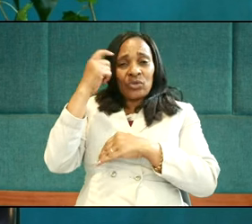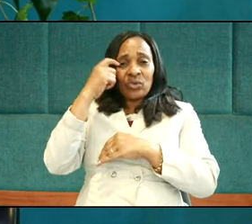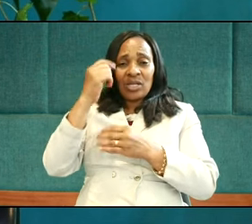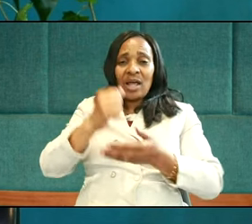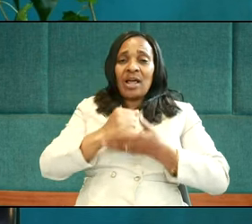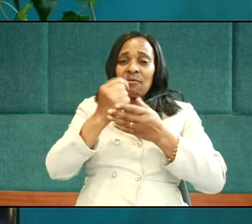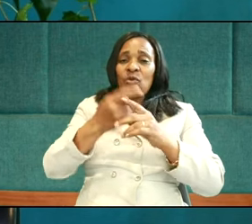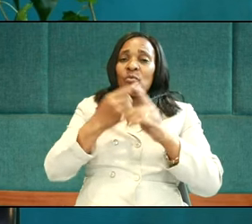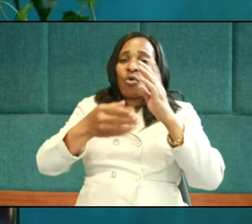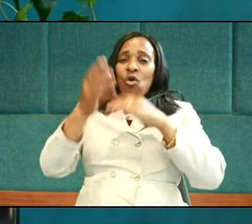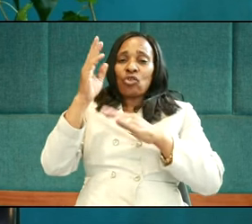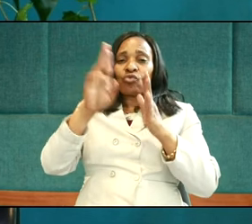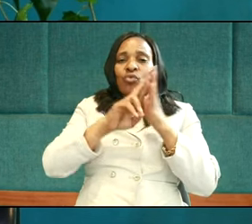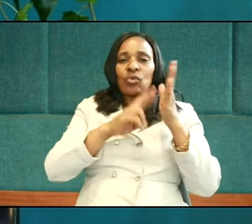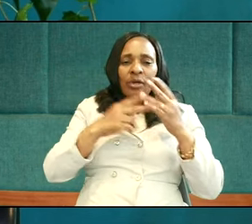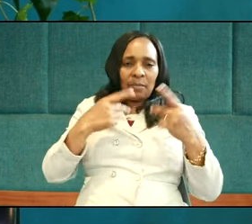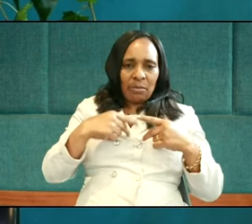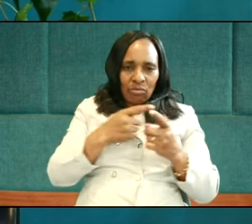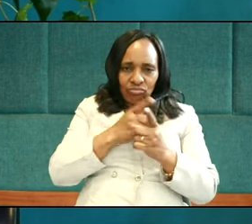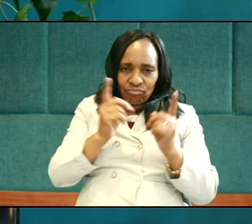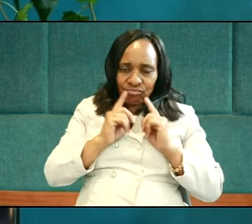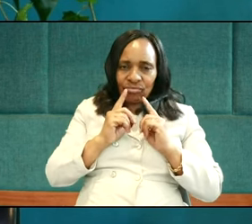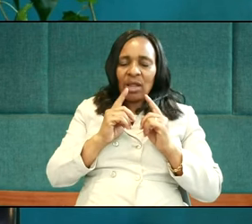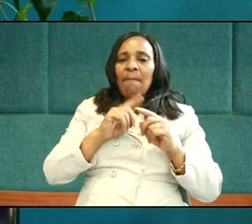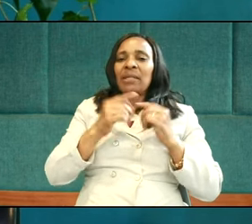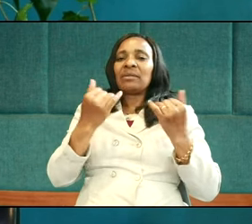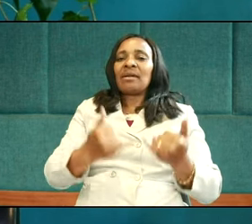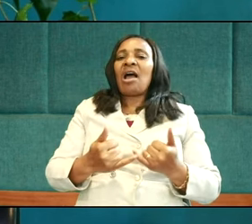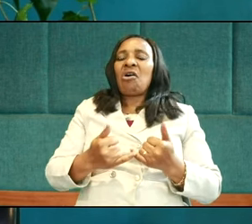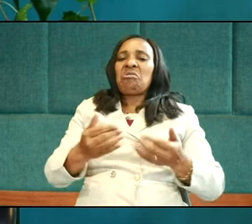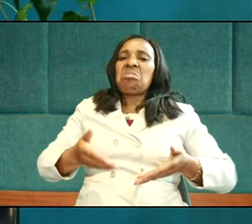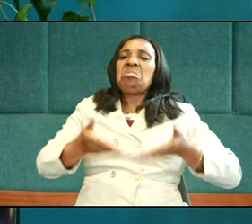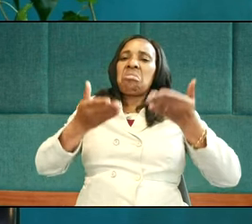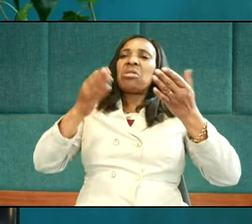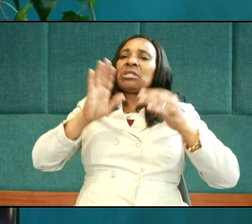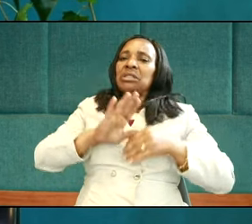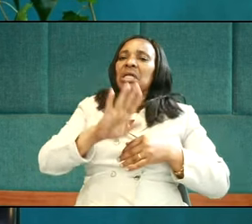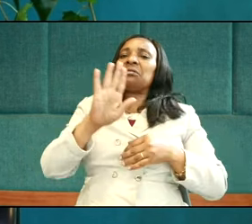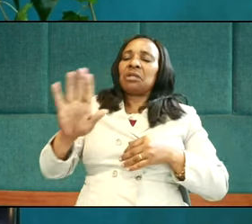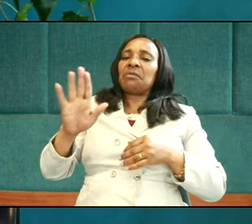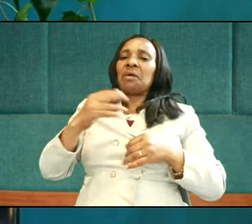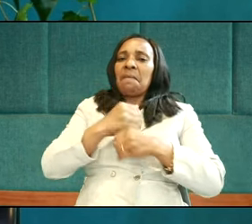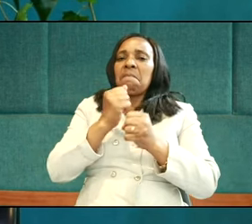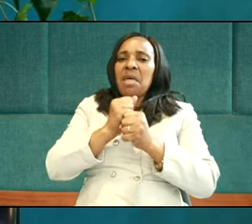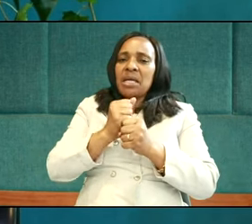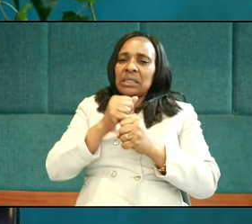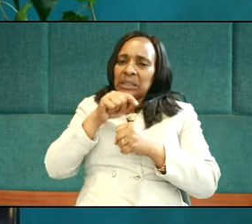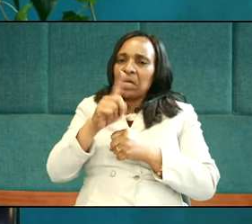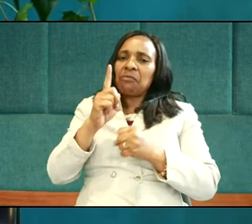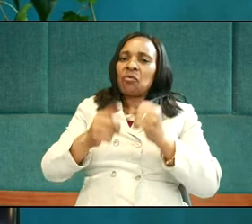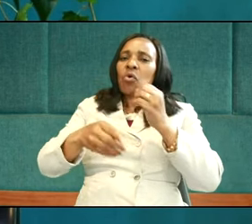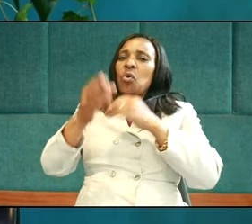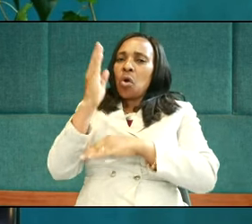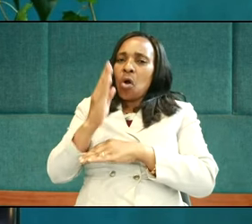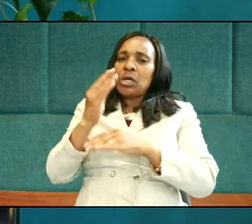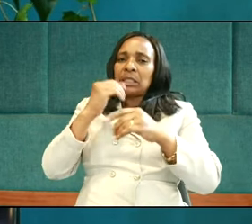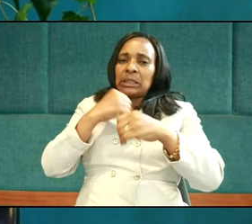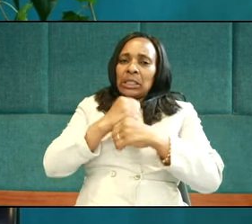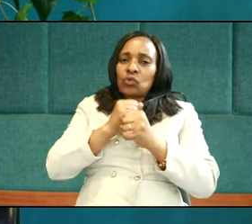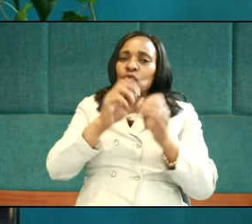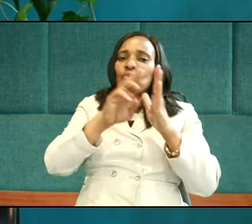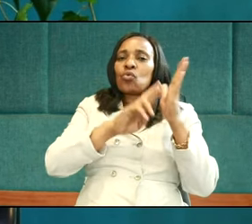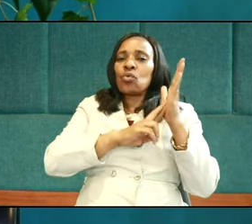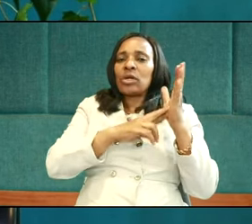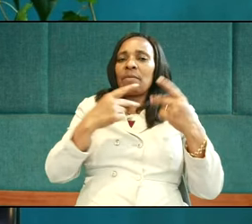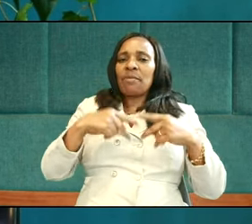from God to rule the people, he instead elevated himself and made himself God as he ruled the people of Israel.